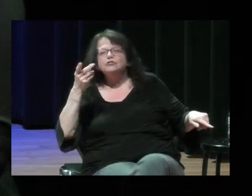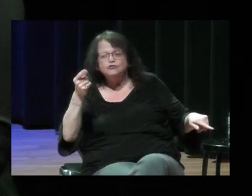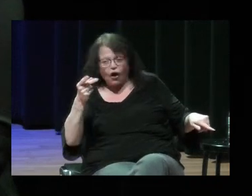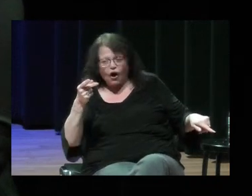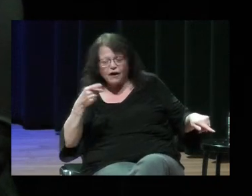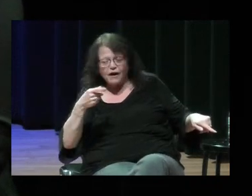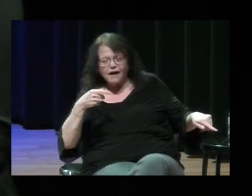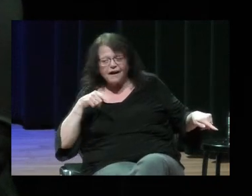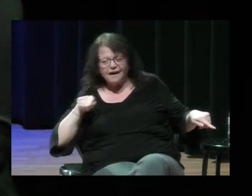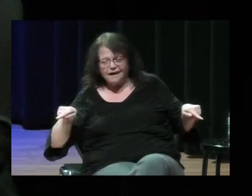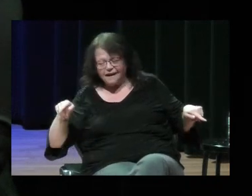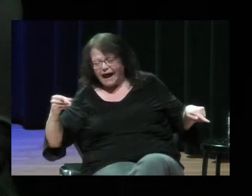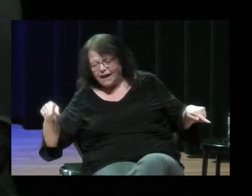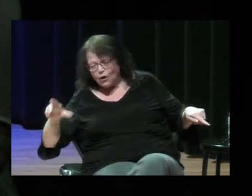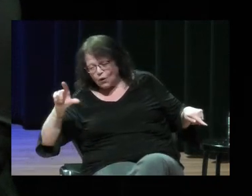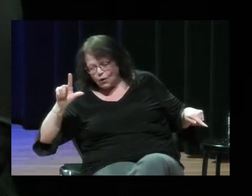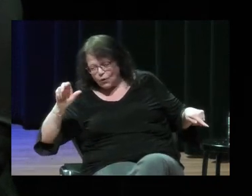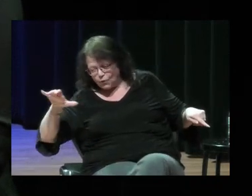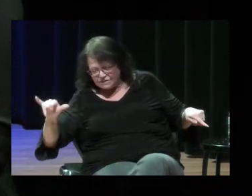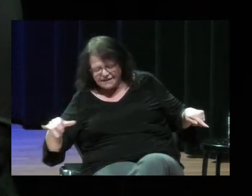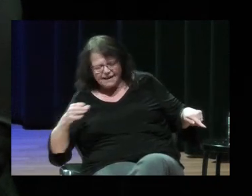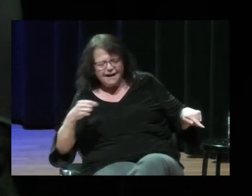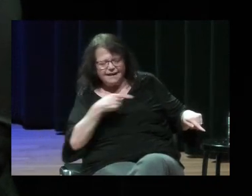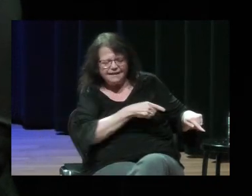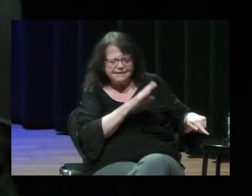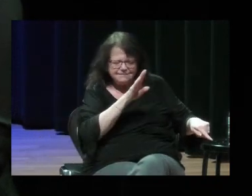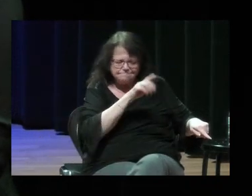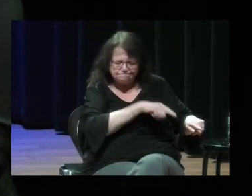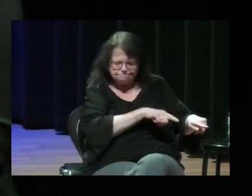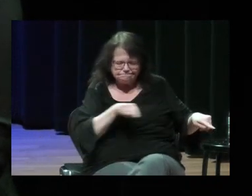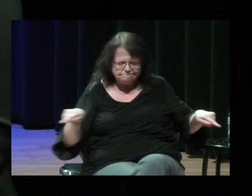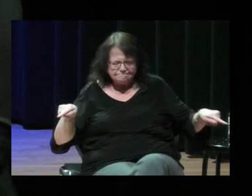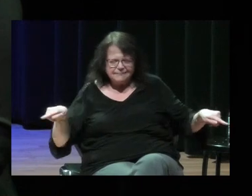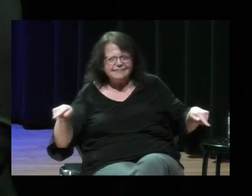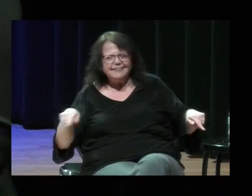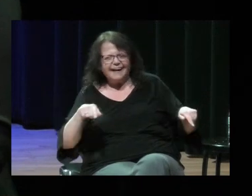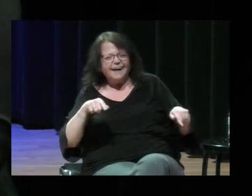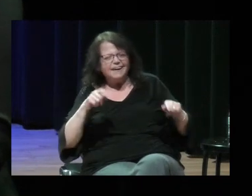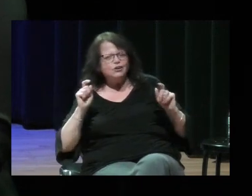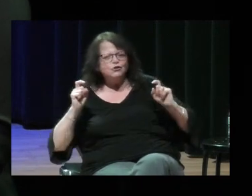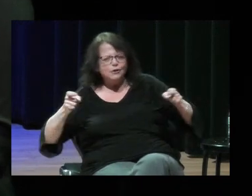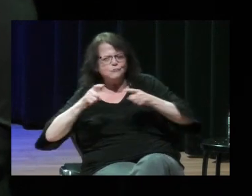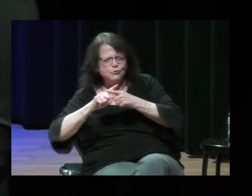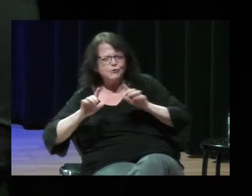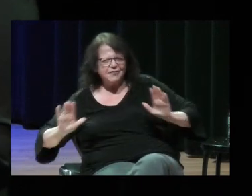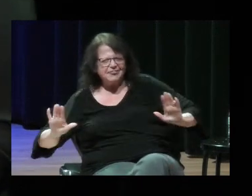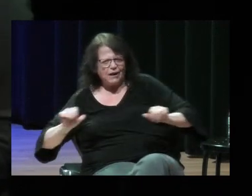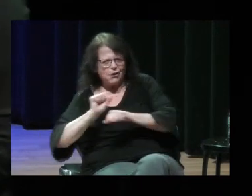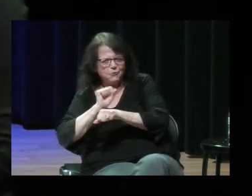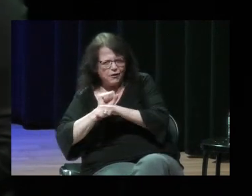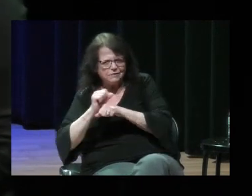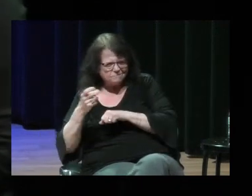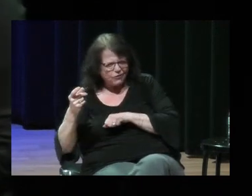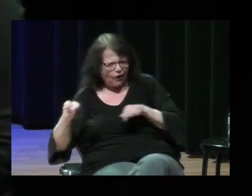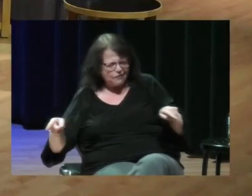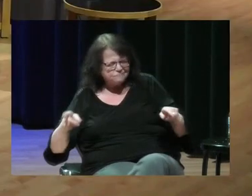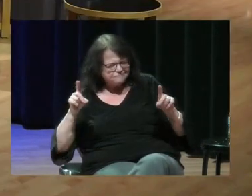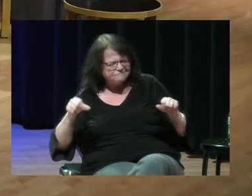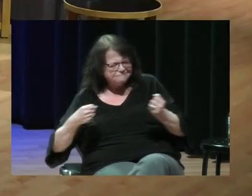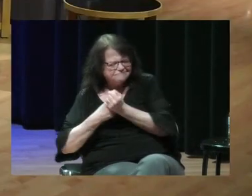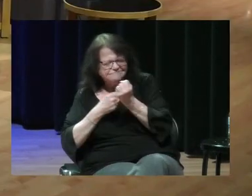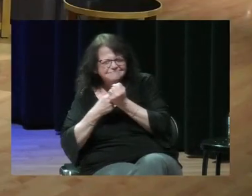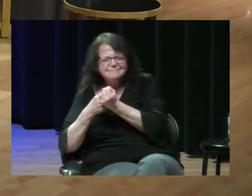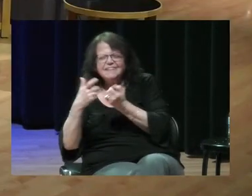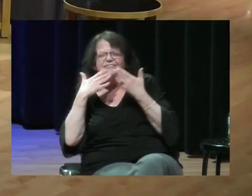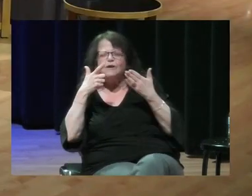and Beth's dog Lucy are beloved and involuntary contributors to their work. Please give a warm welcome to our